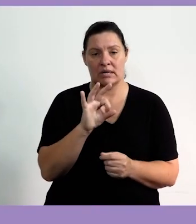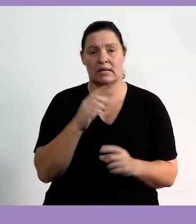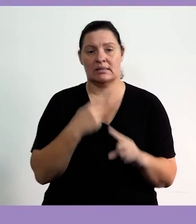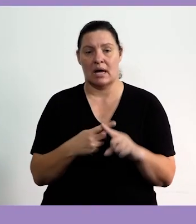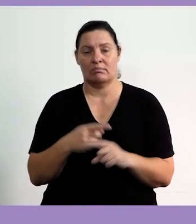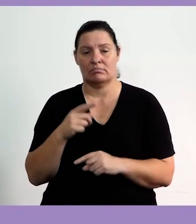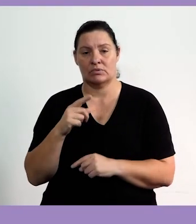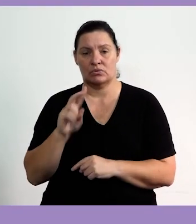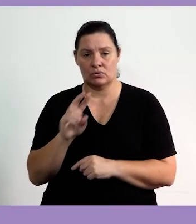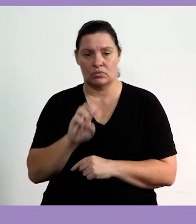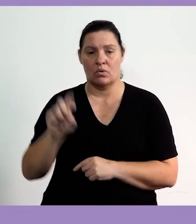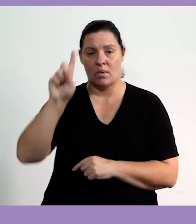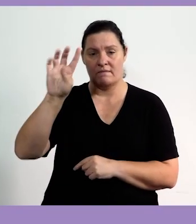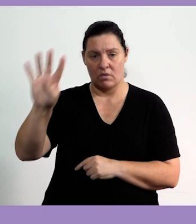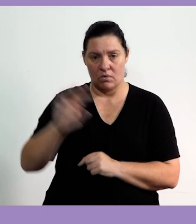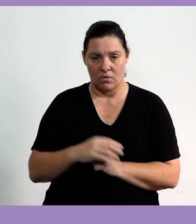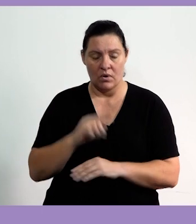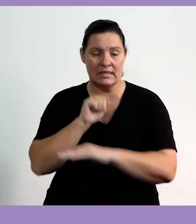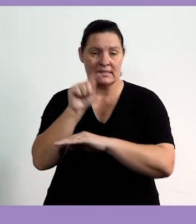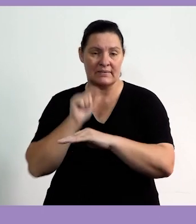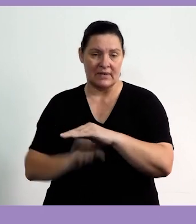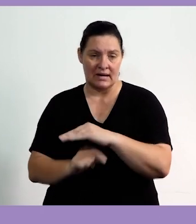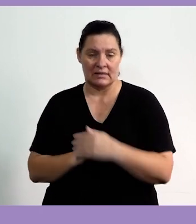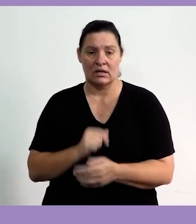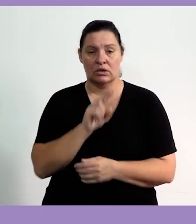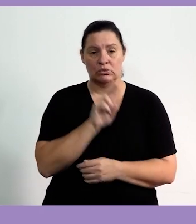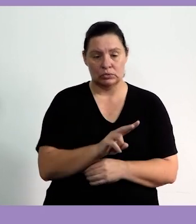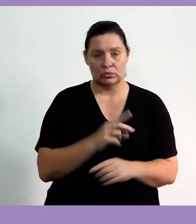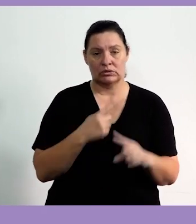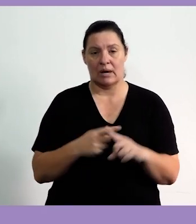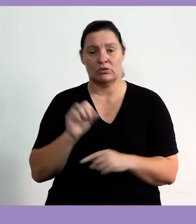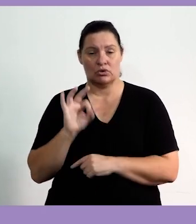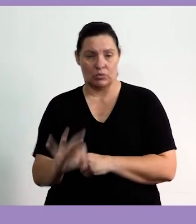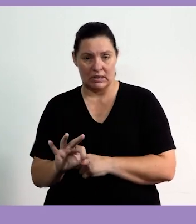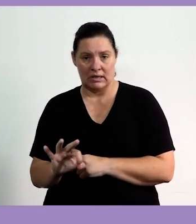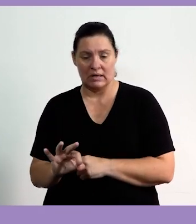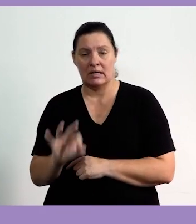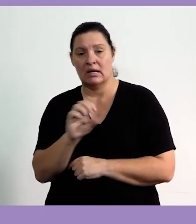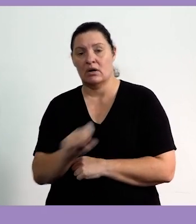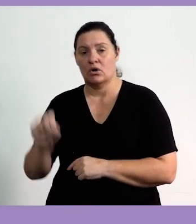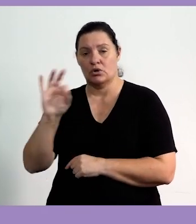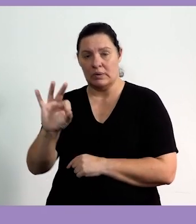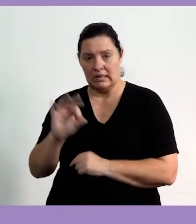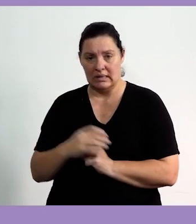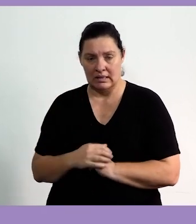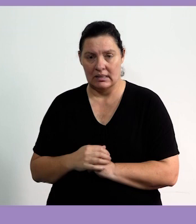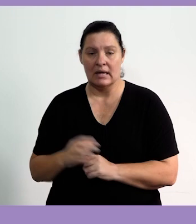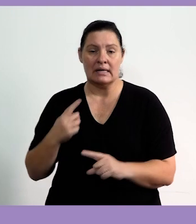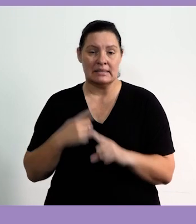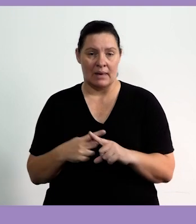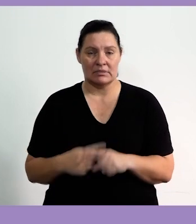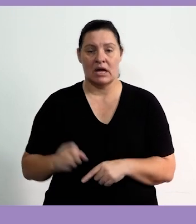have 3 multiplied by 2 raised to the exponent 14, divided by 2 multiplied by 3 raised to exponent